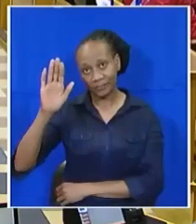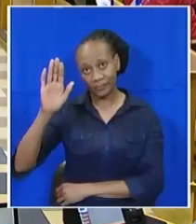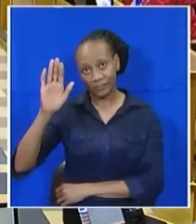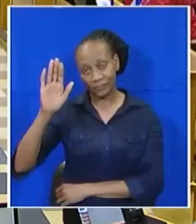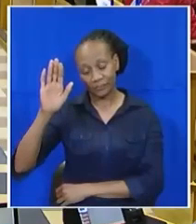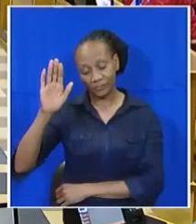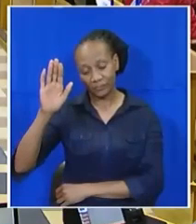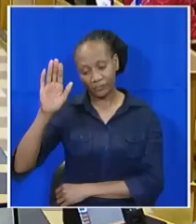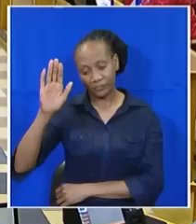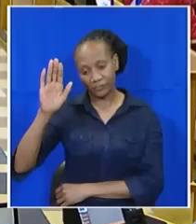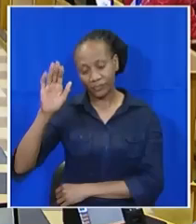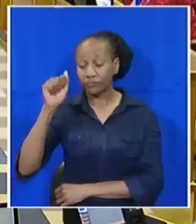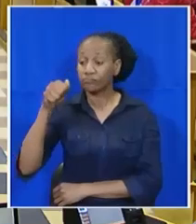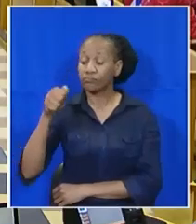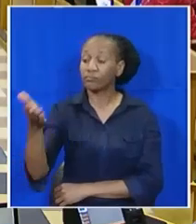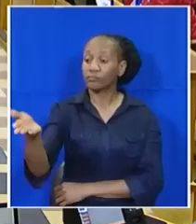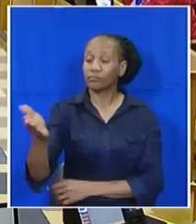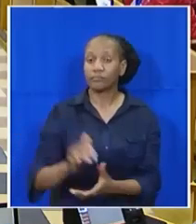Yes, honorable member.